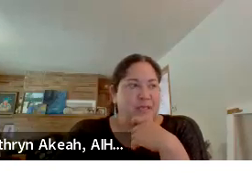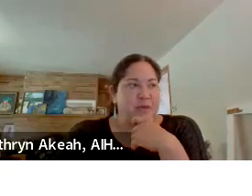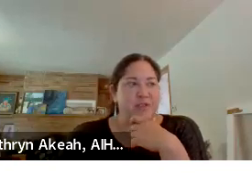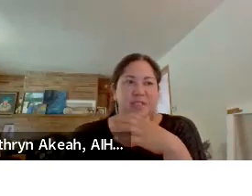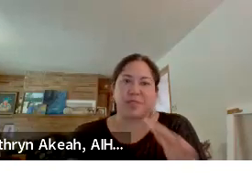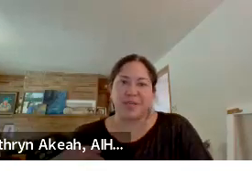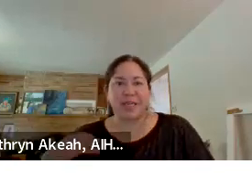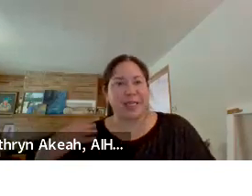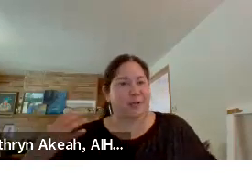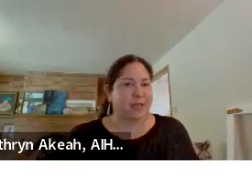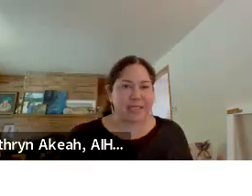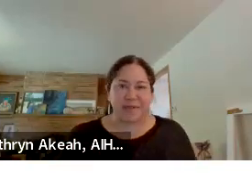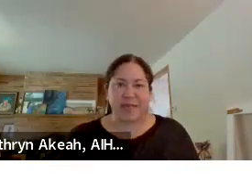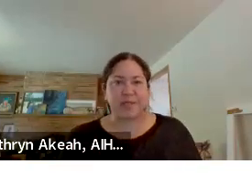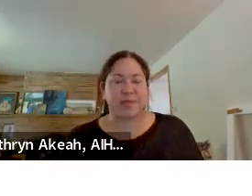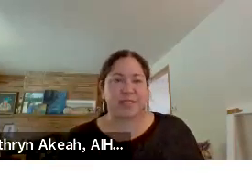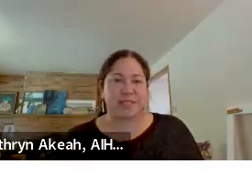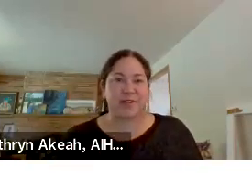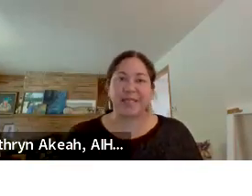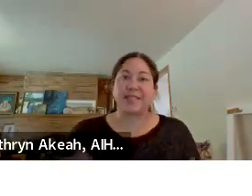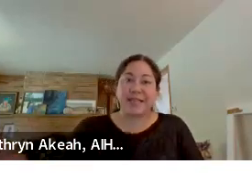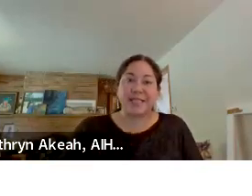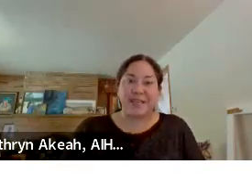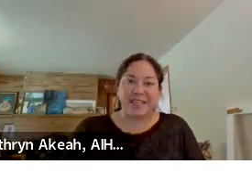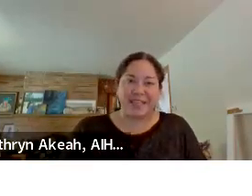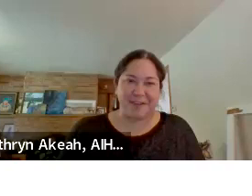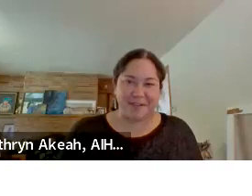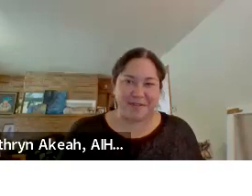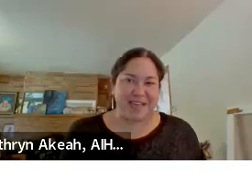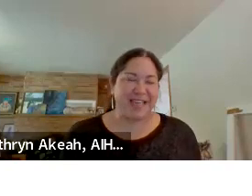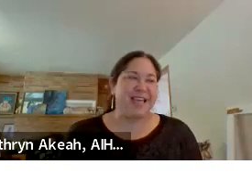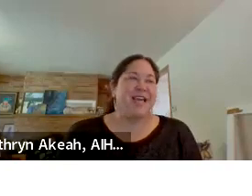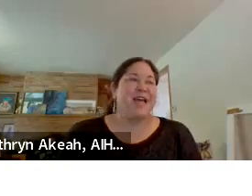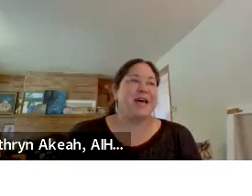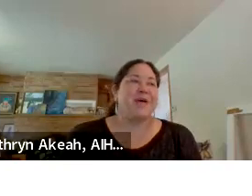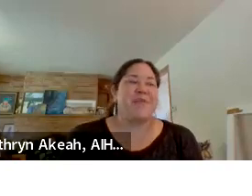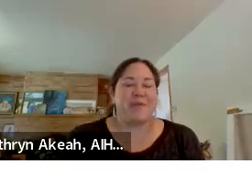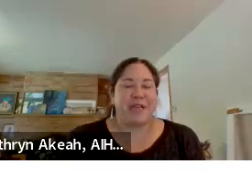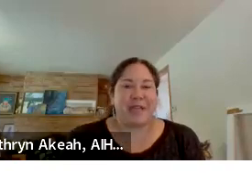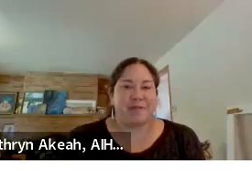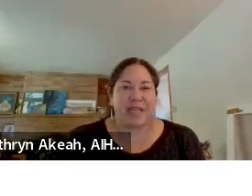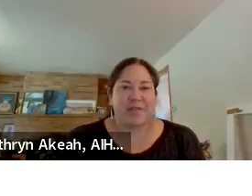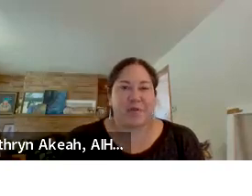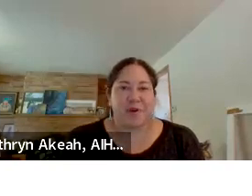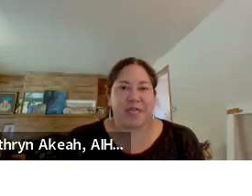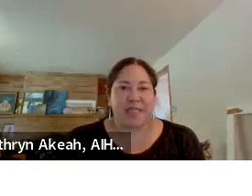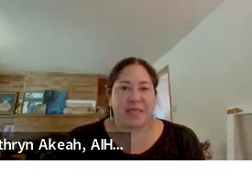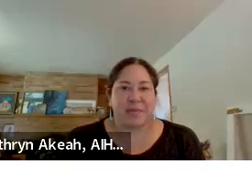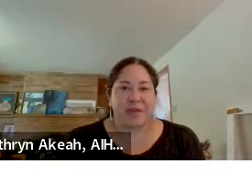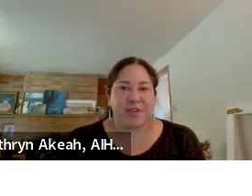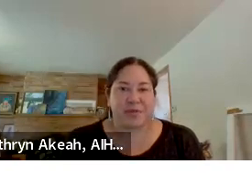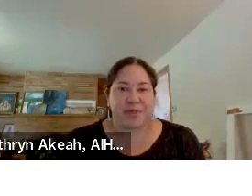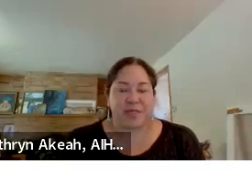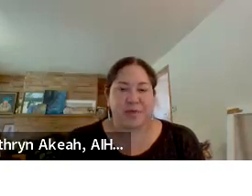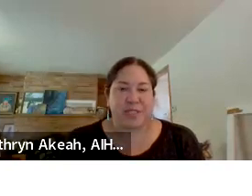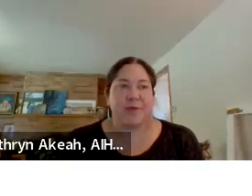there securing sponsorships and talking and doing lots of announcements at different things like this meeting. Thank you, everybody. And we're getting ready for it to